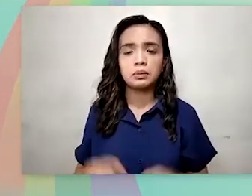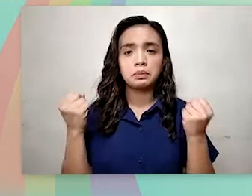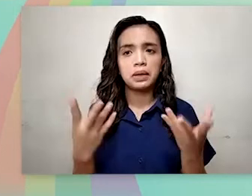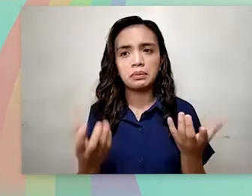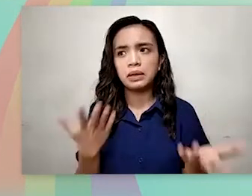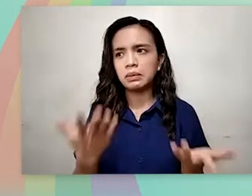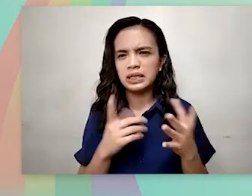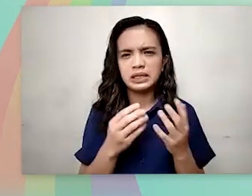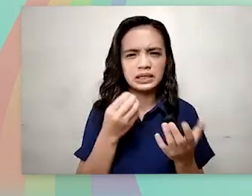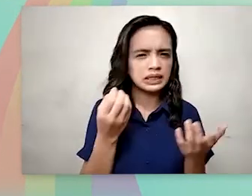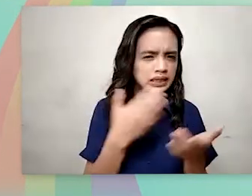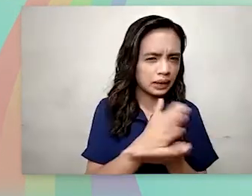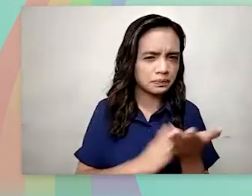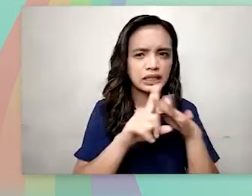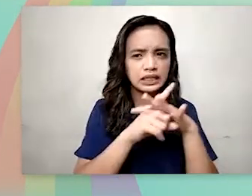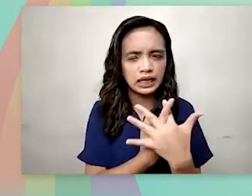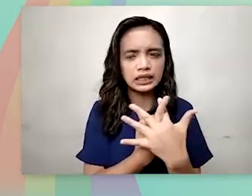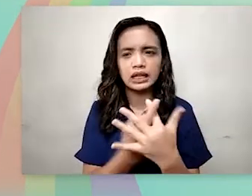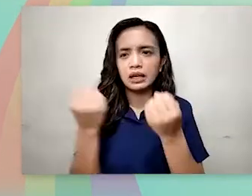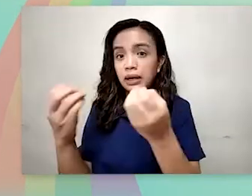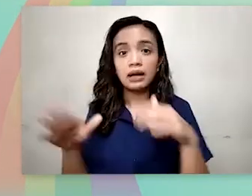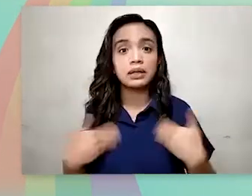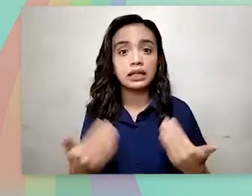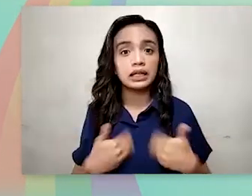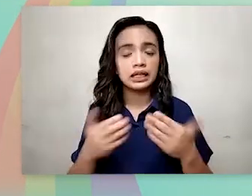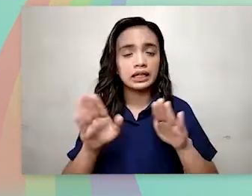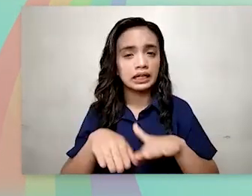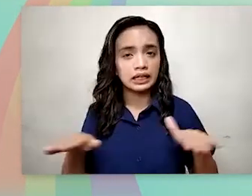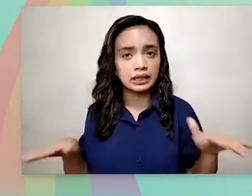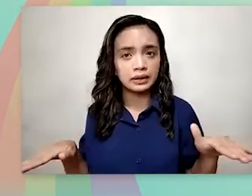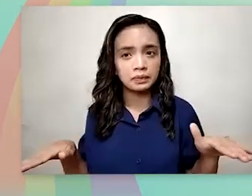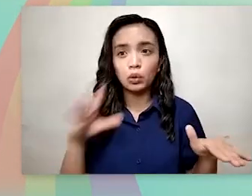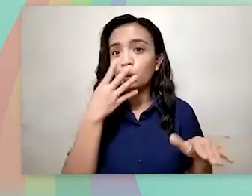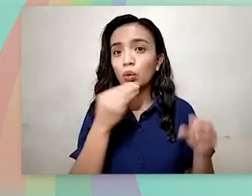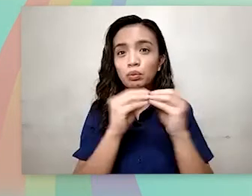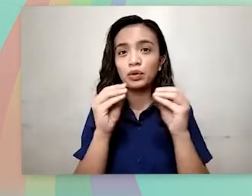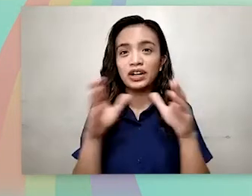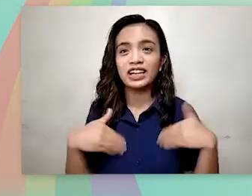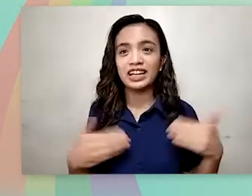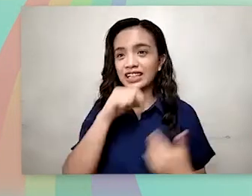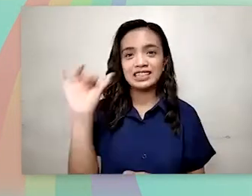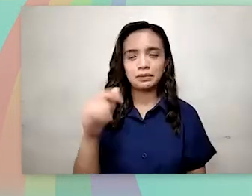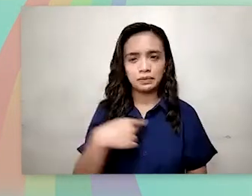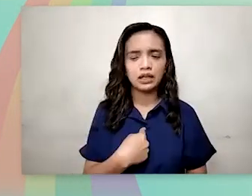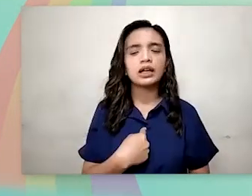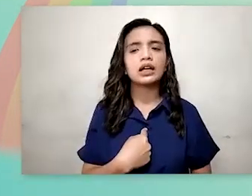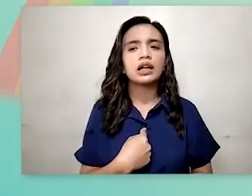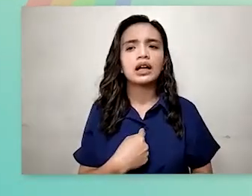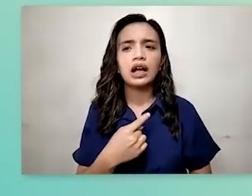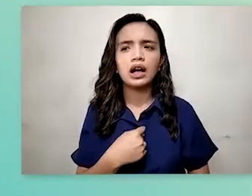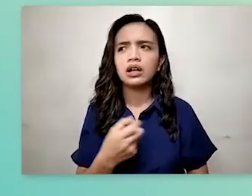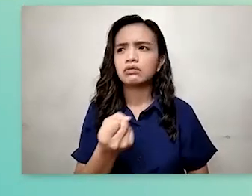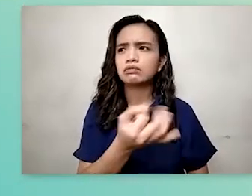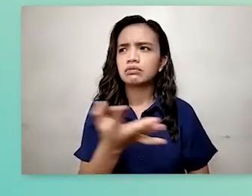it or not. These are people for a lot of young kids, certainly younger than me, and they have all these ideas, and you'll be surprised